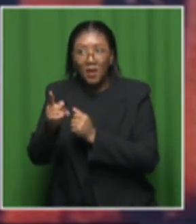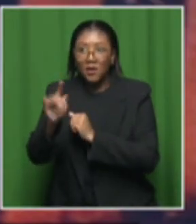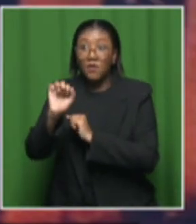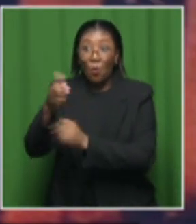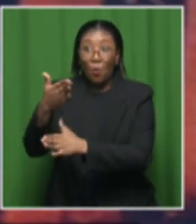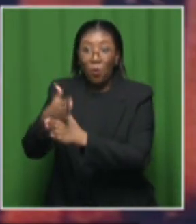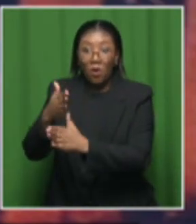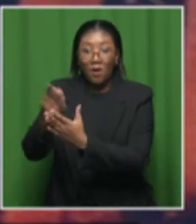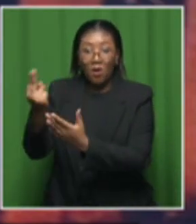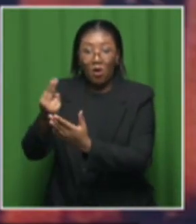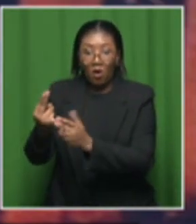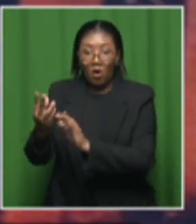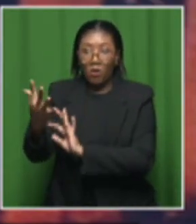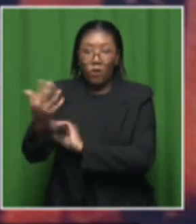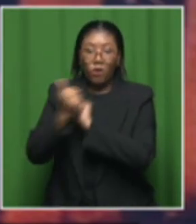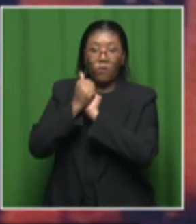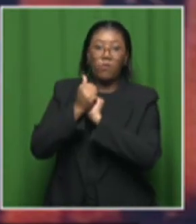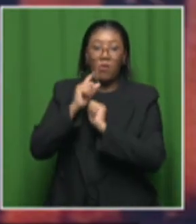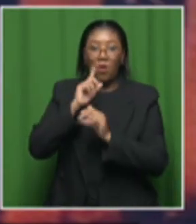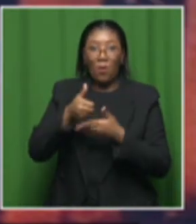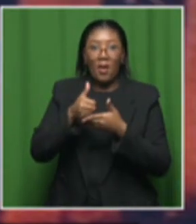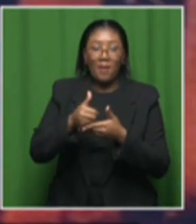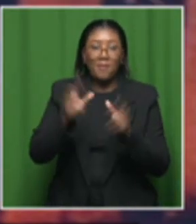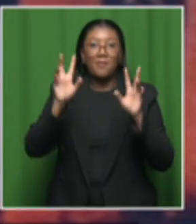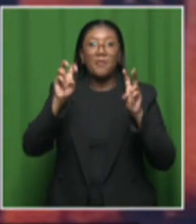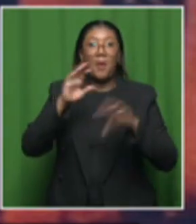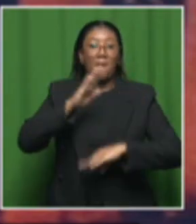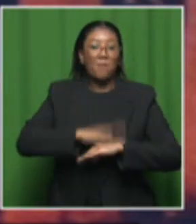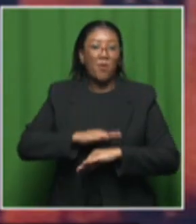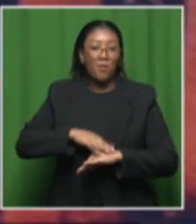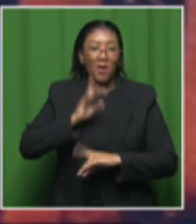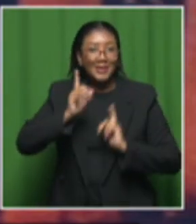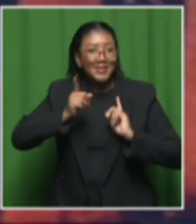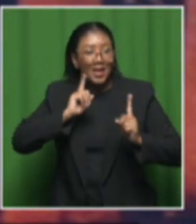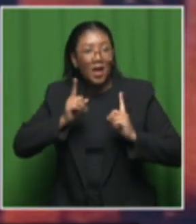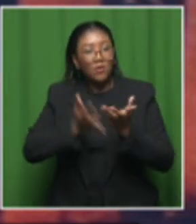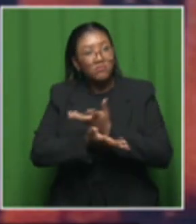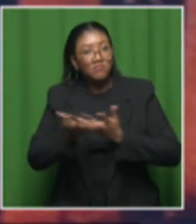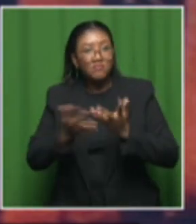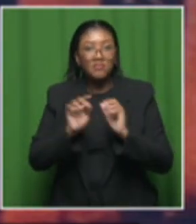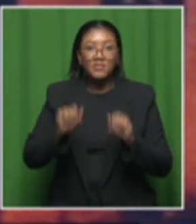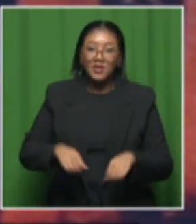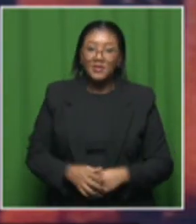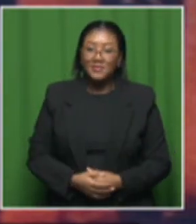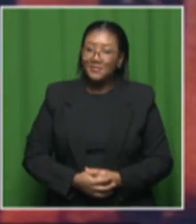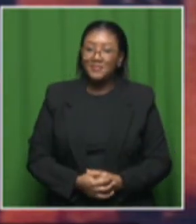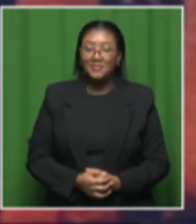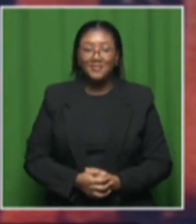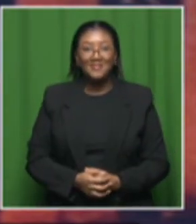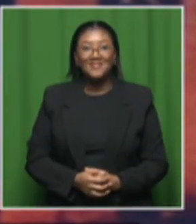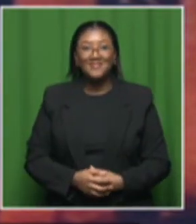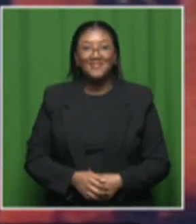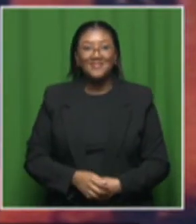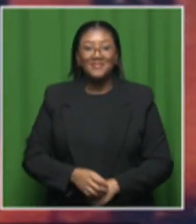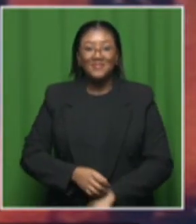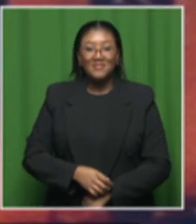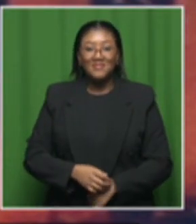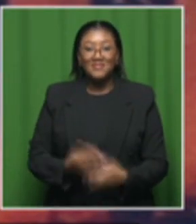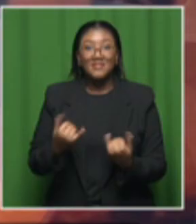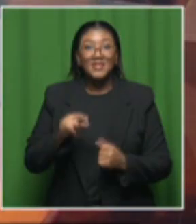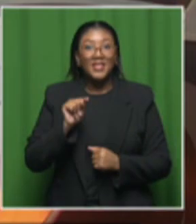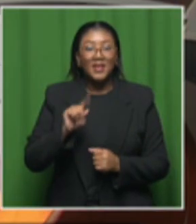able to create, using these knowledge systems that have been, Yeah. Inherited, yes. How has that's it what I was also looking for. influenced